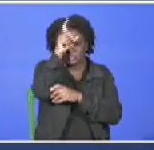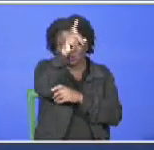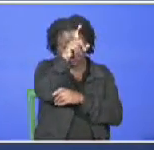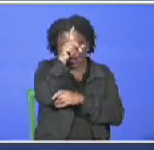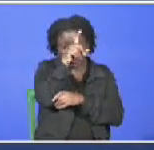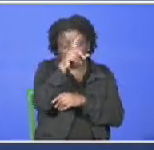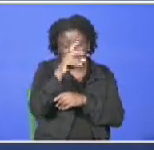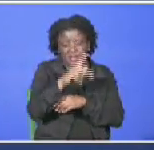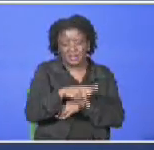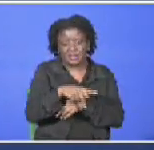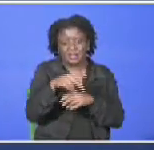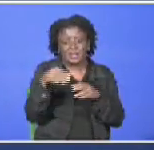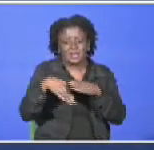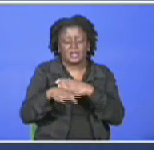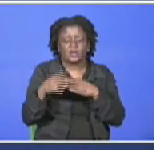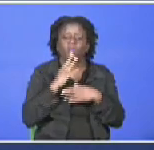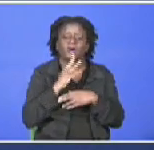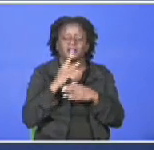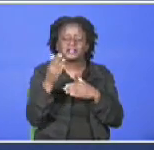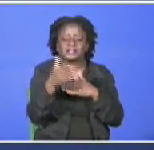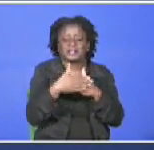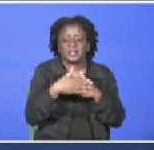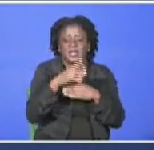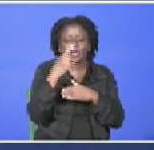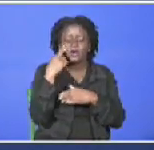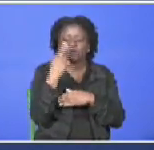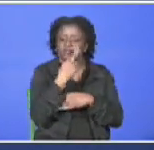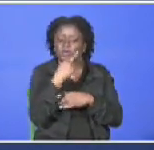the unfortunate incident occurred. She was taken to